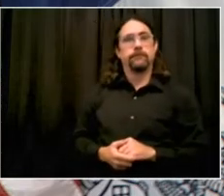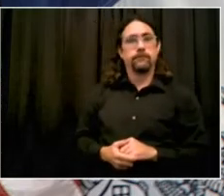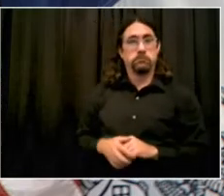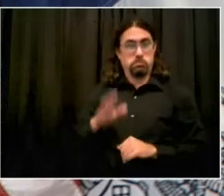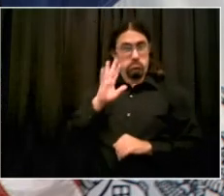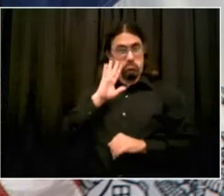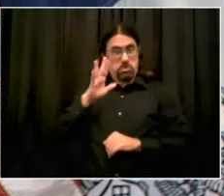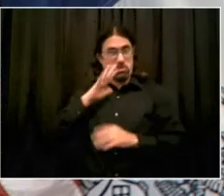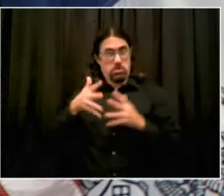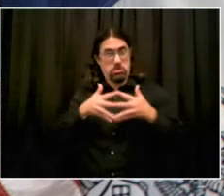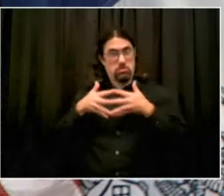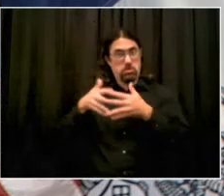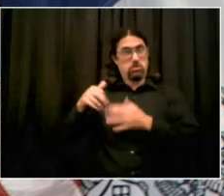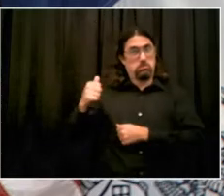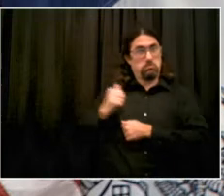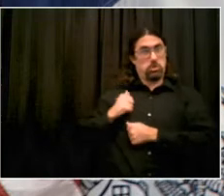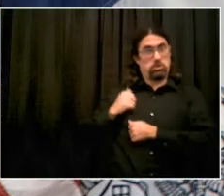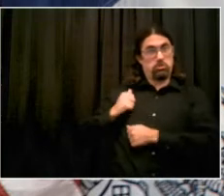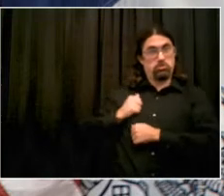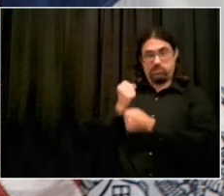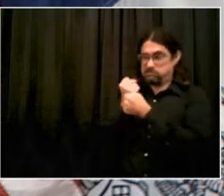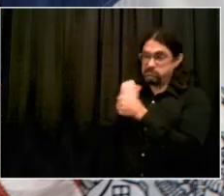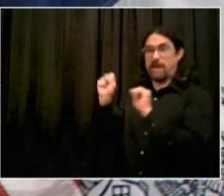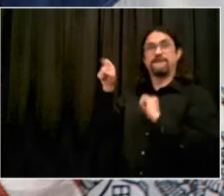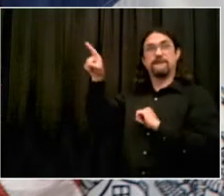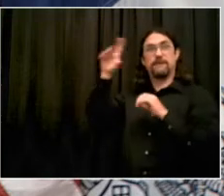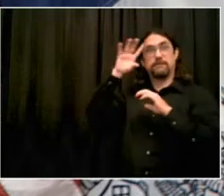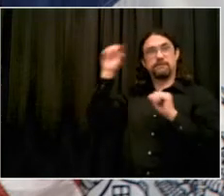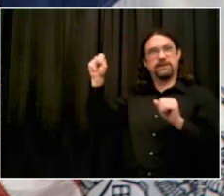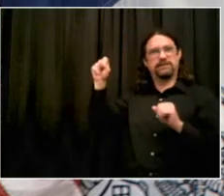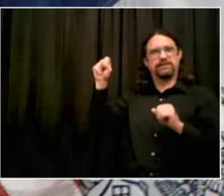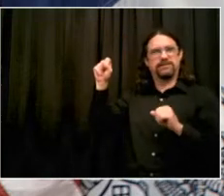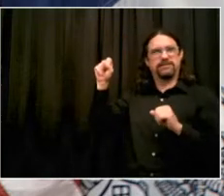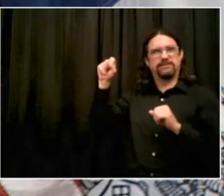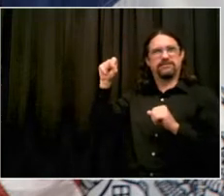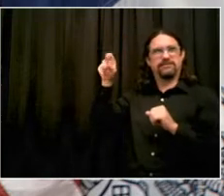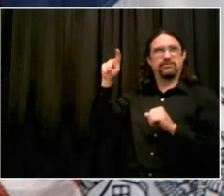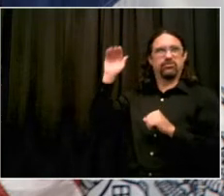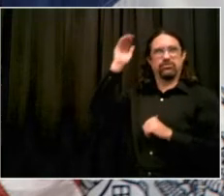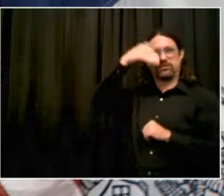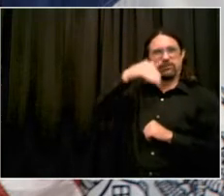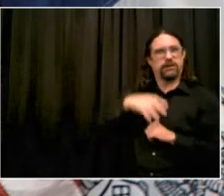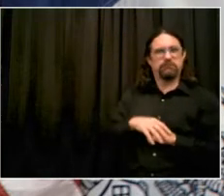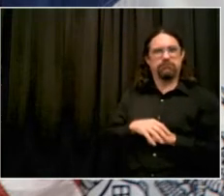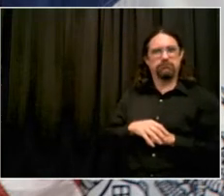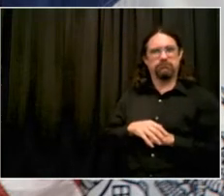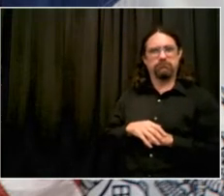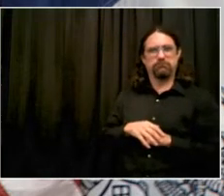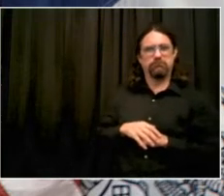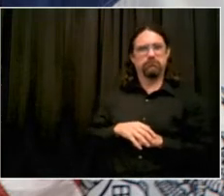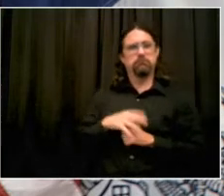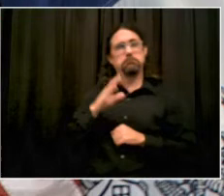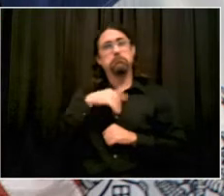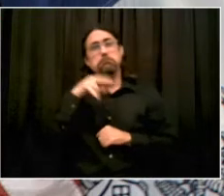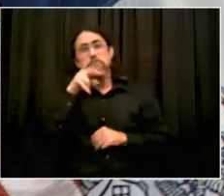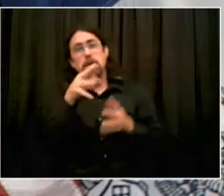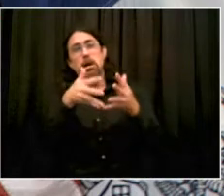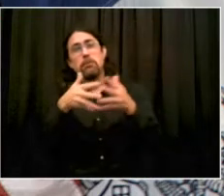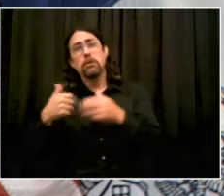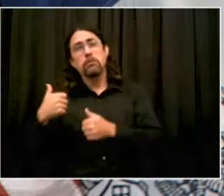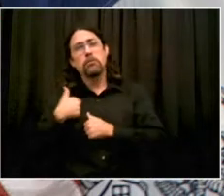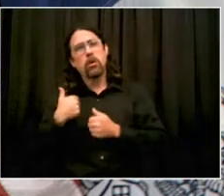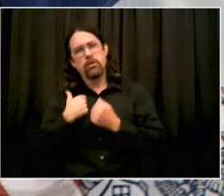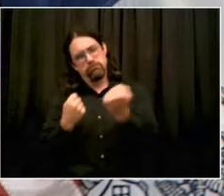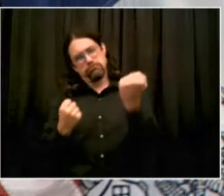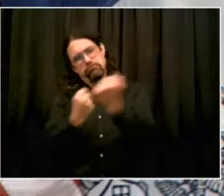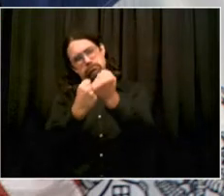something incredibly cynical happening with the president. But, Jeff, people have been voting in droves around the country.